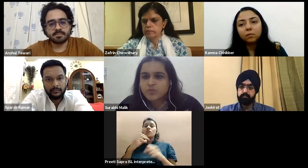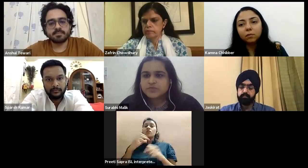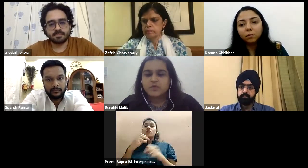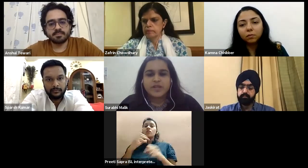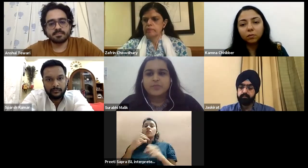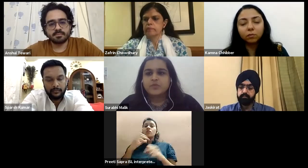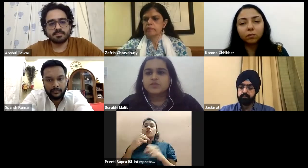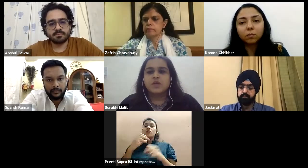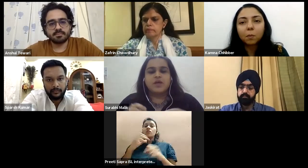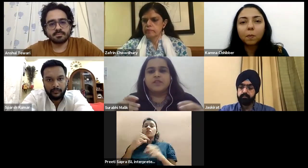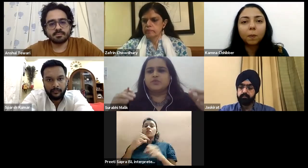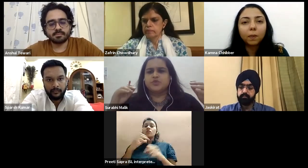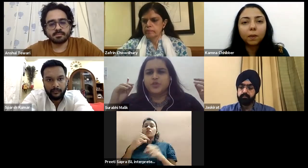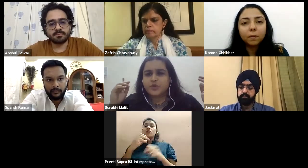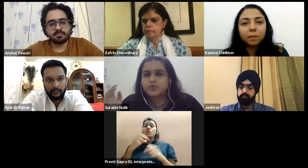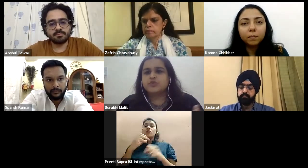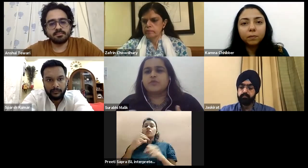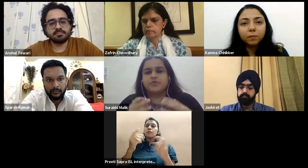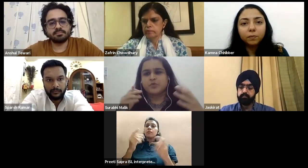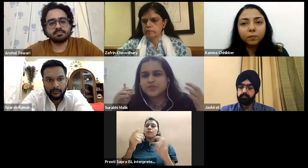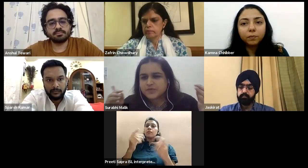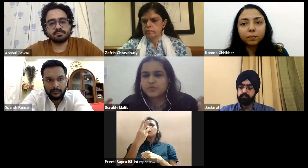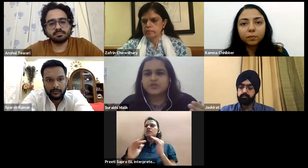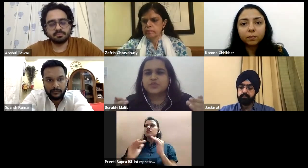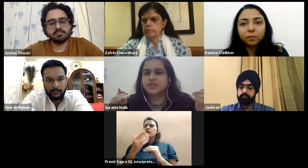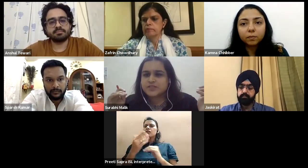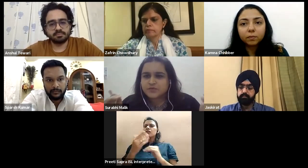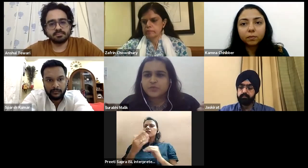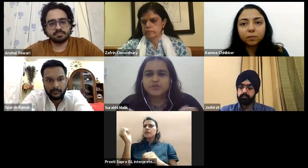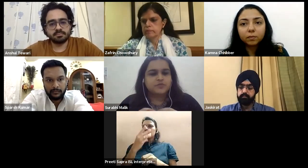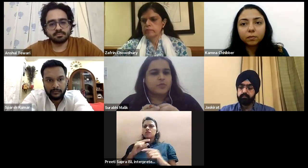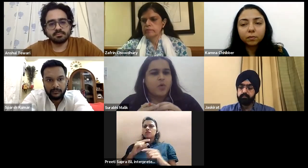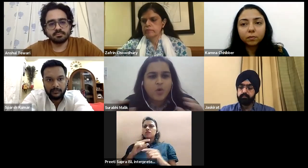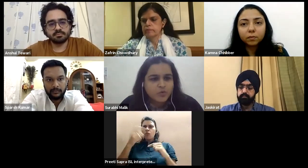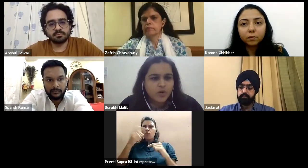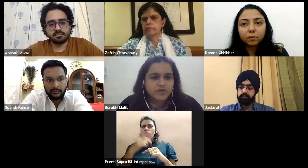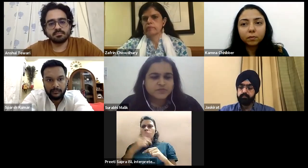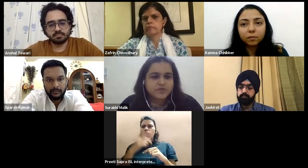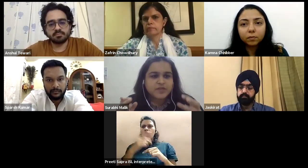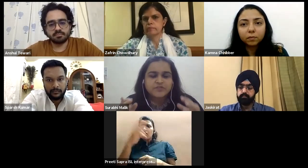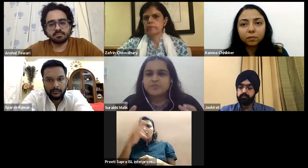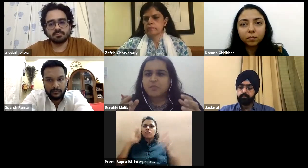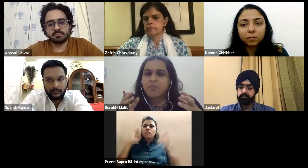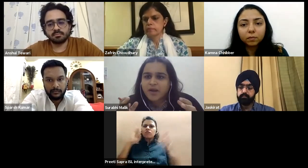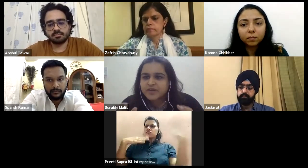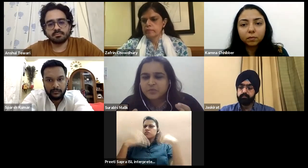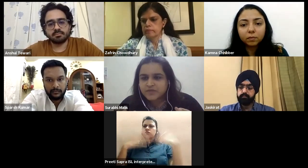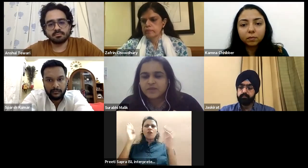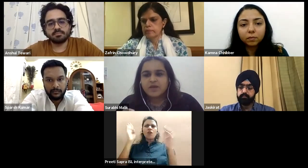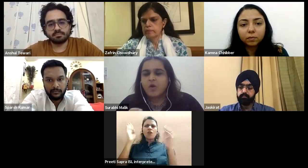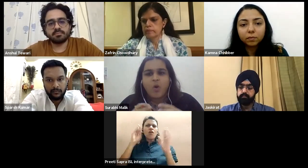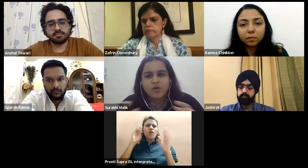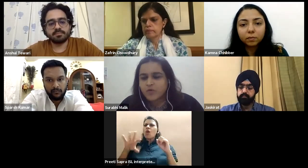own homes, what happened was there was a deluge of misinformation and disinformation from all quarters. We were literally bombarded